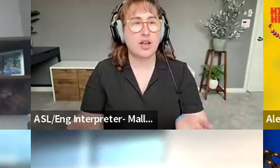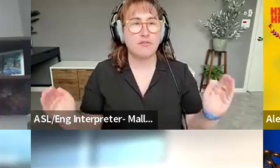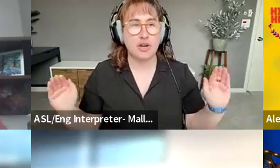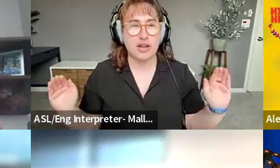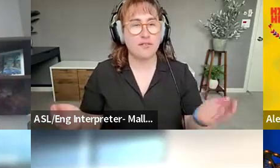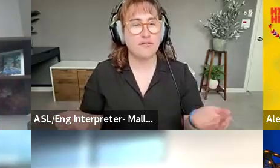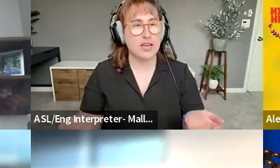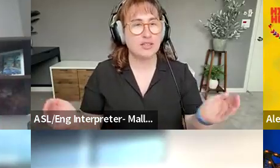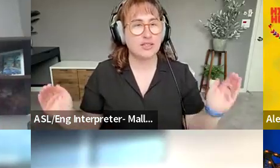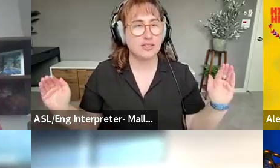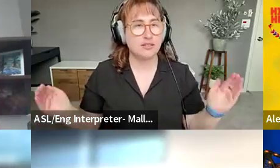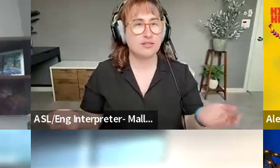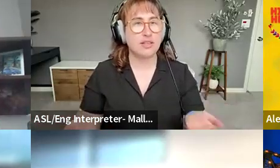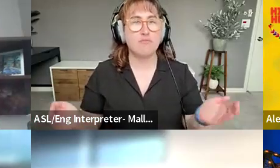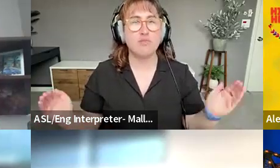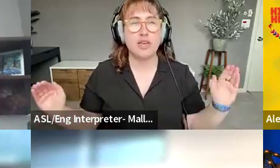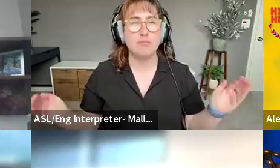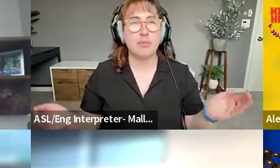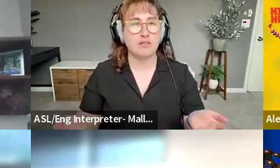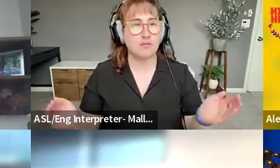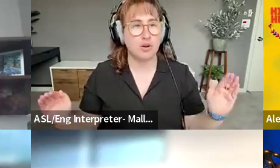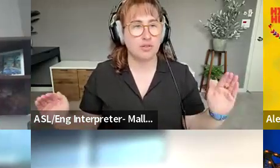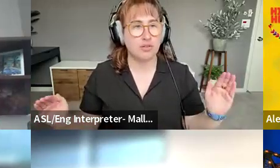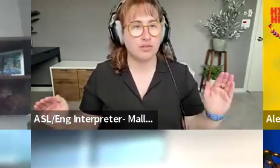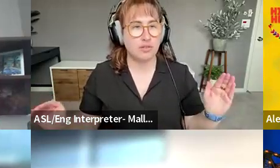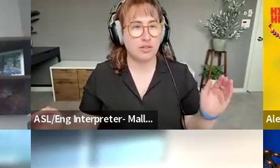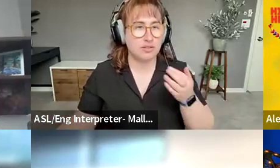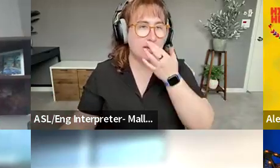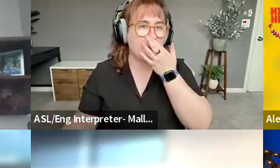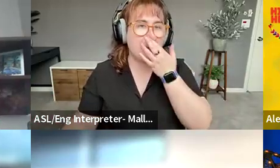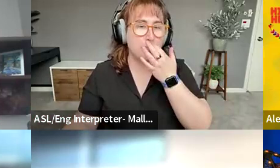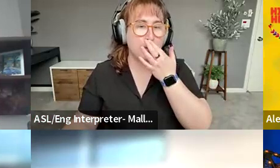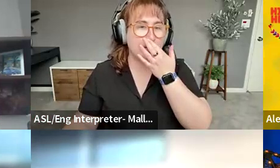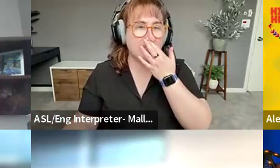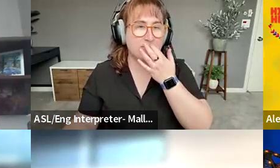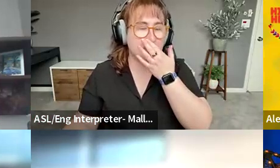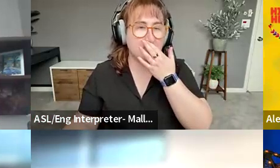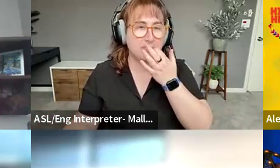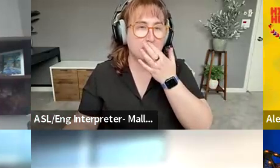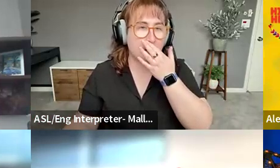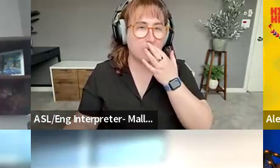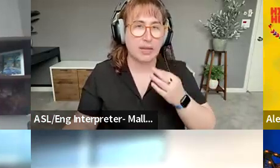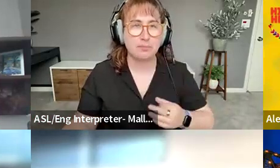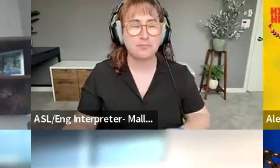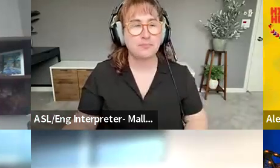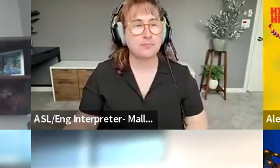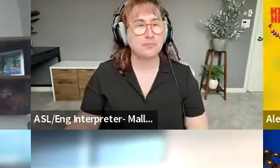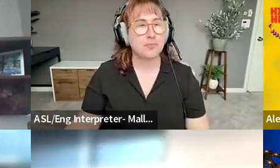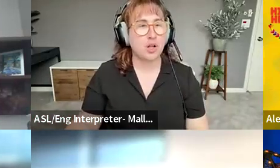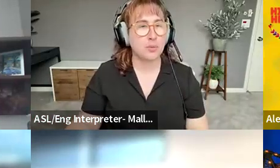bit, covering our face, and moving it back and forth like a peekaboo mask.